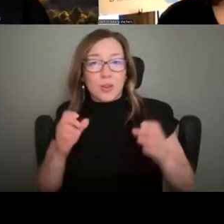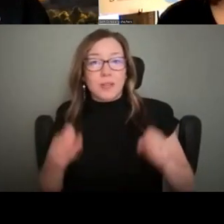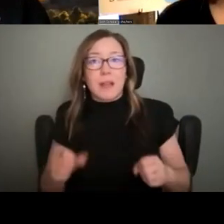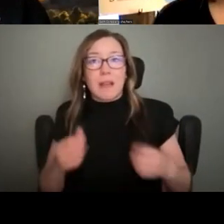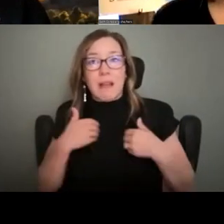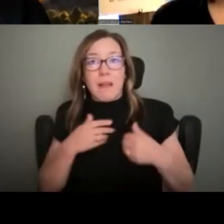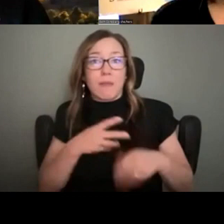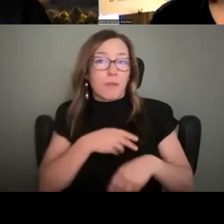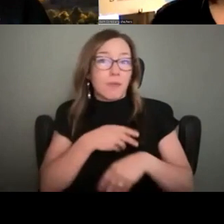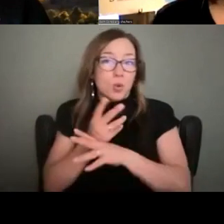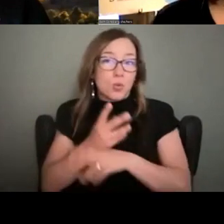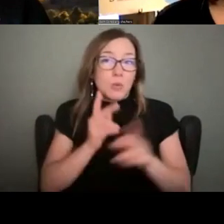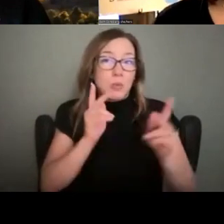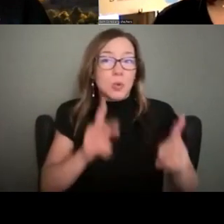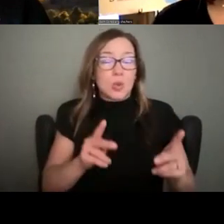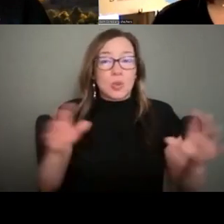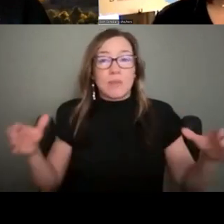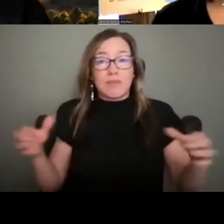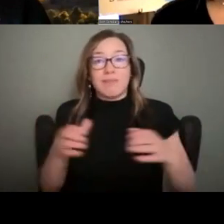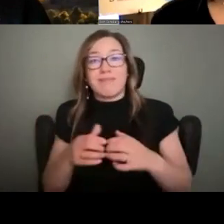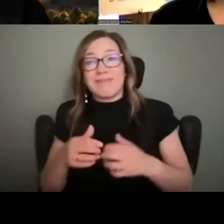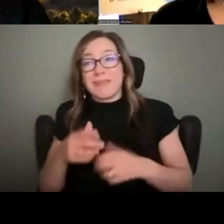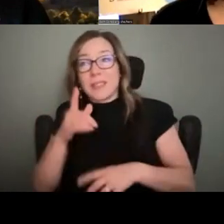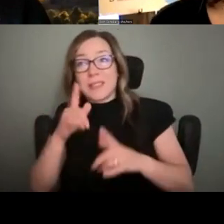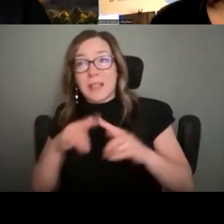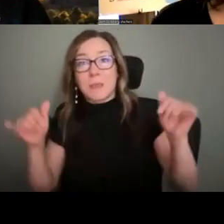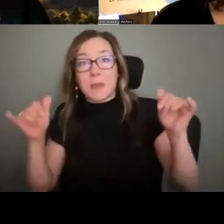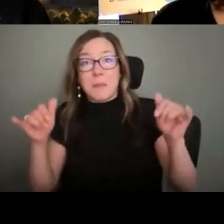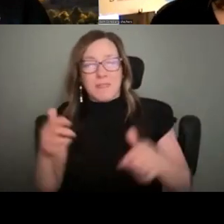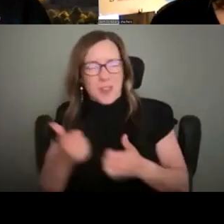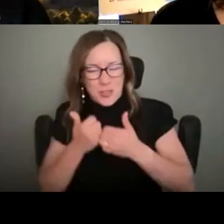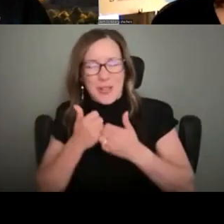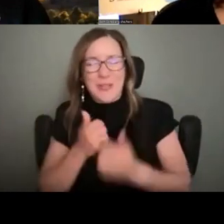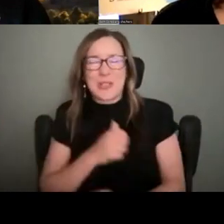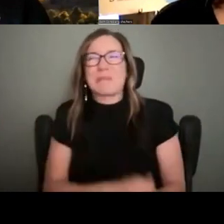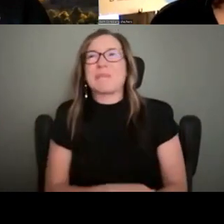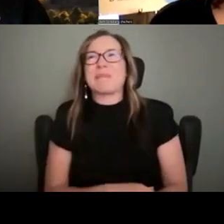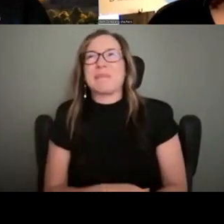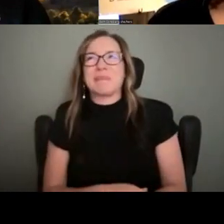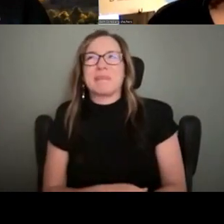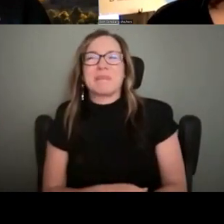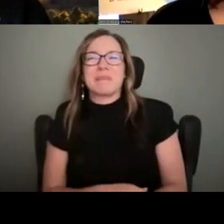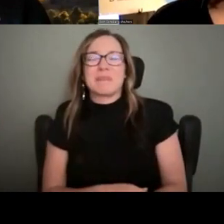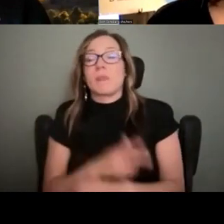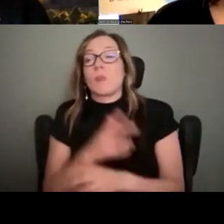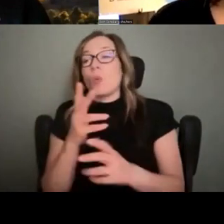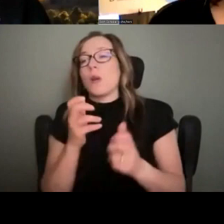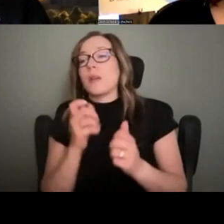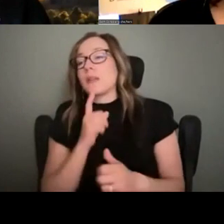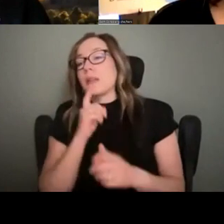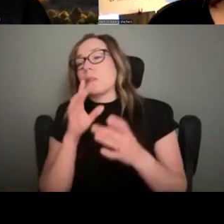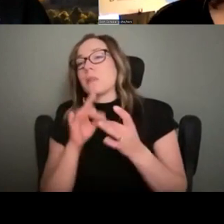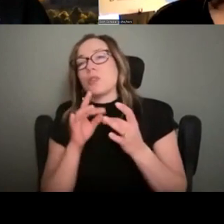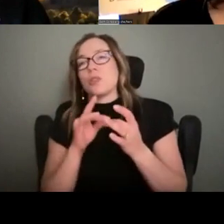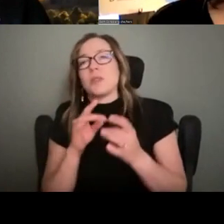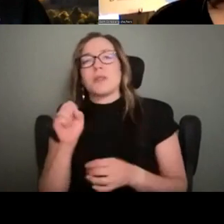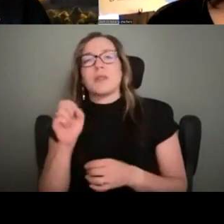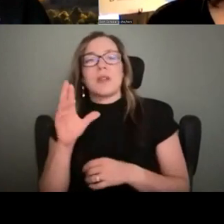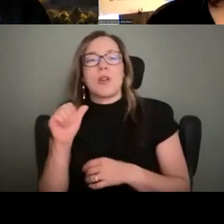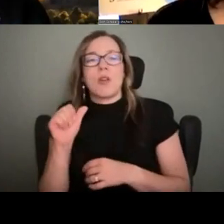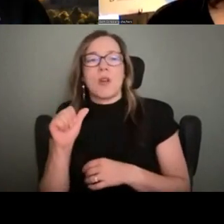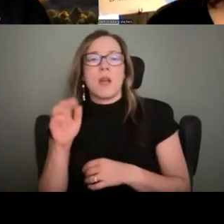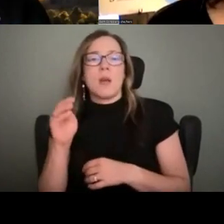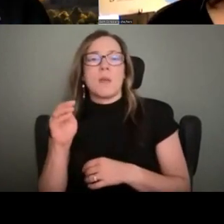virtual and an in-person cohort at the same time. Very challenging. I want to just mention Sarah Massoud's recent